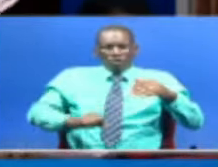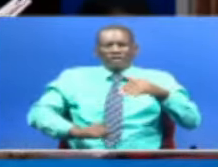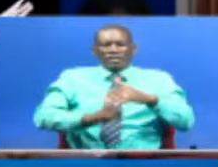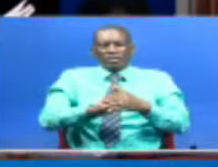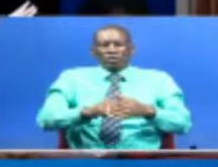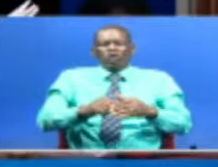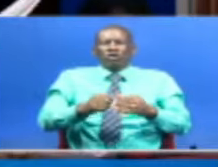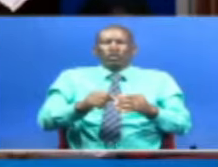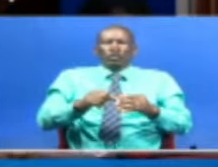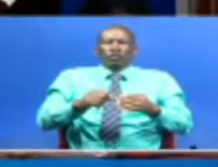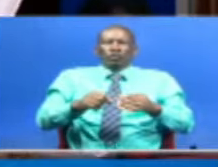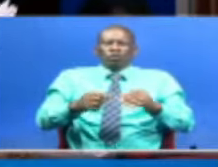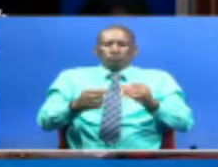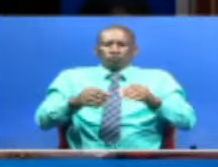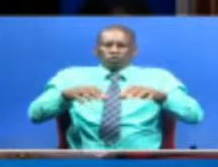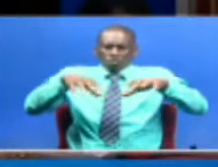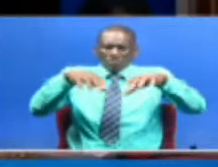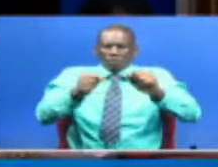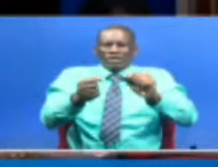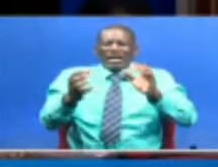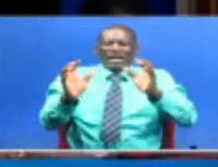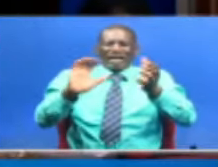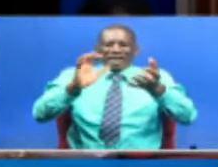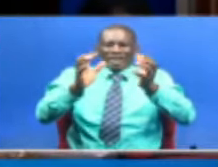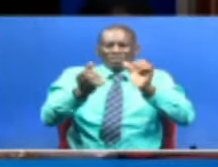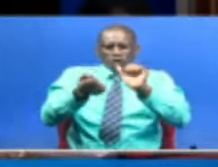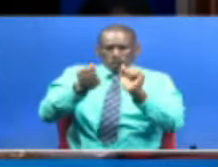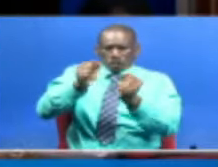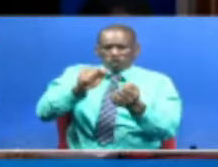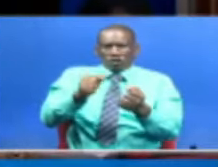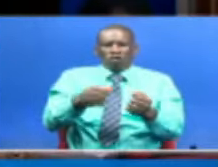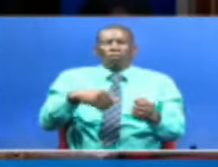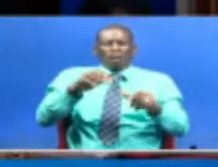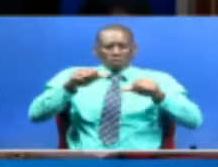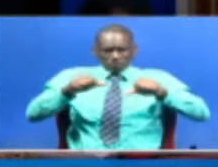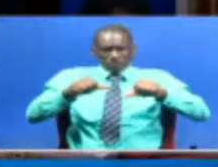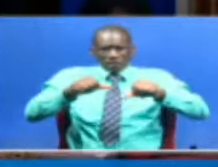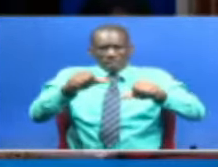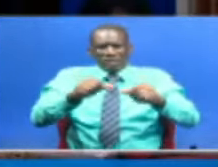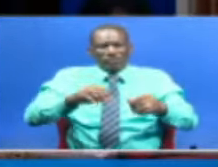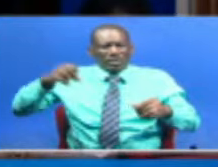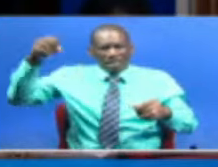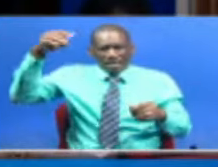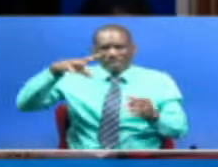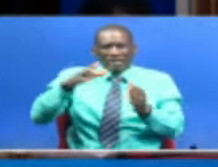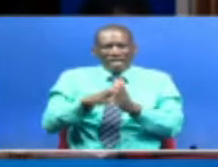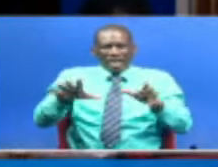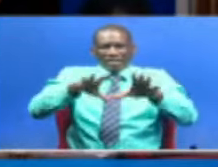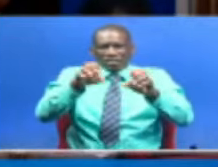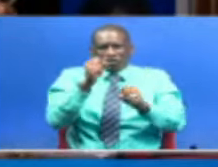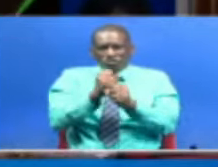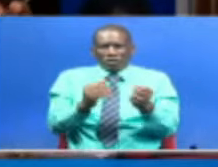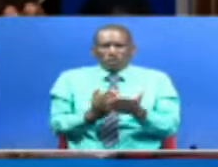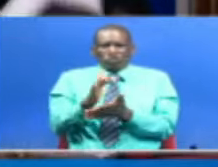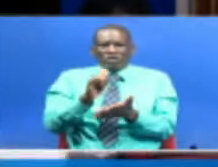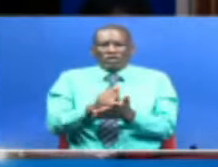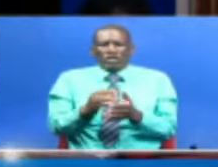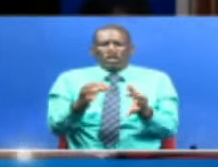climate conditions and transitioning in more sustainable, resilient energy and system to ensure that there are